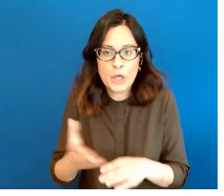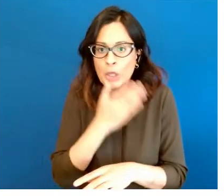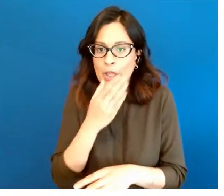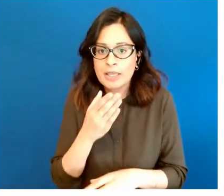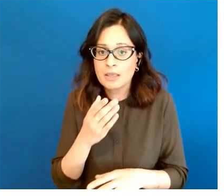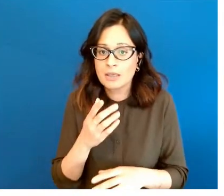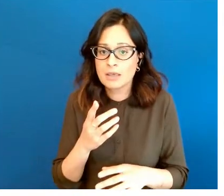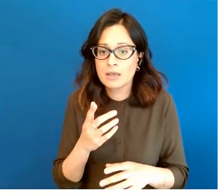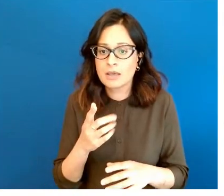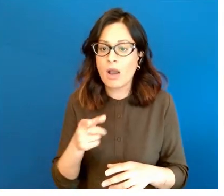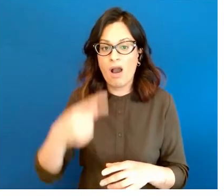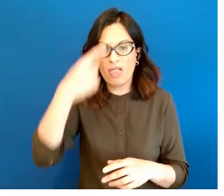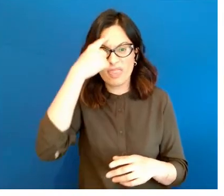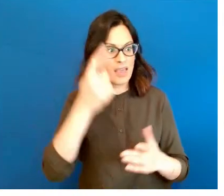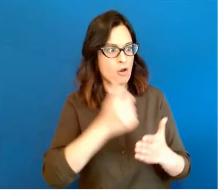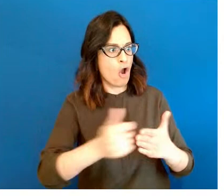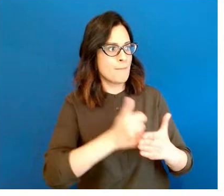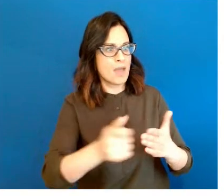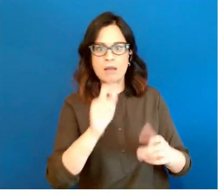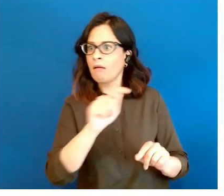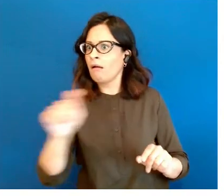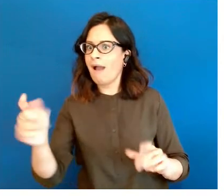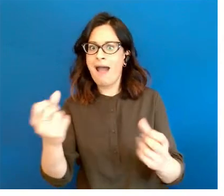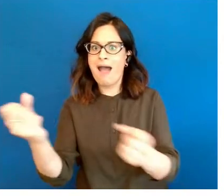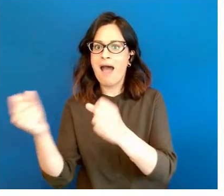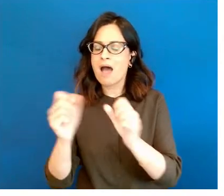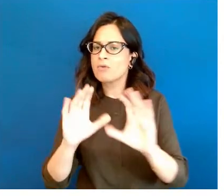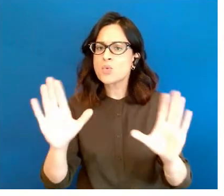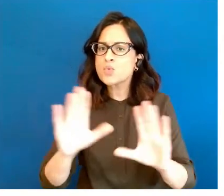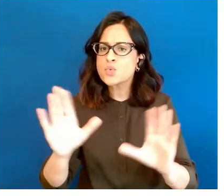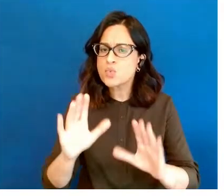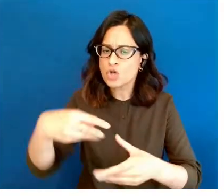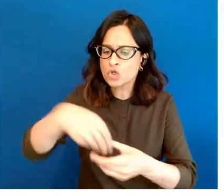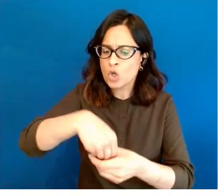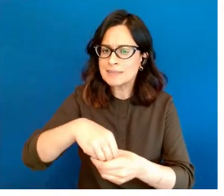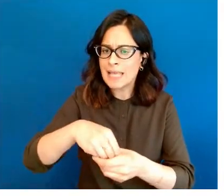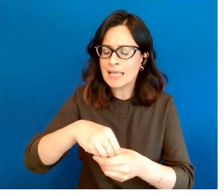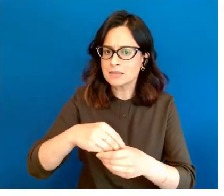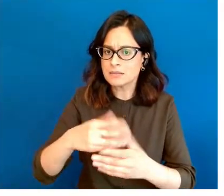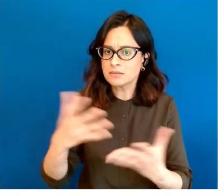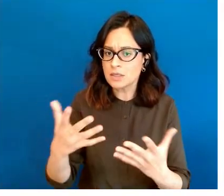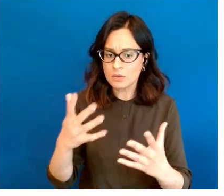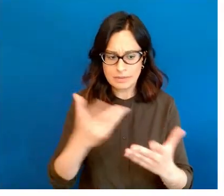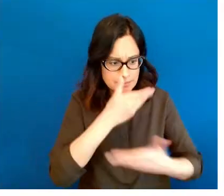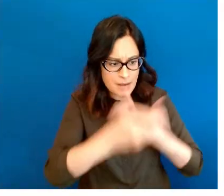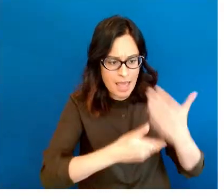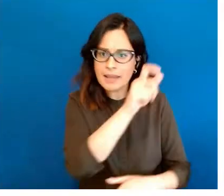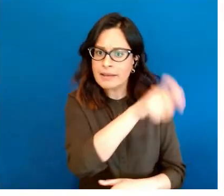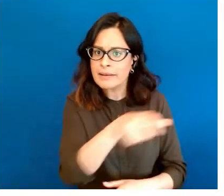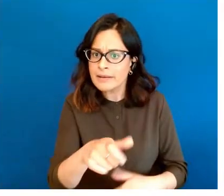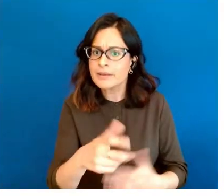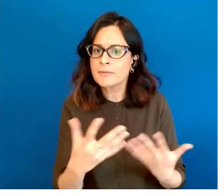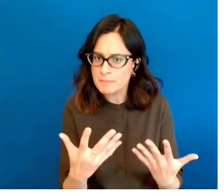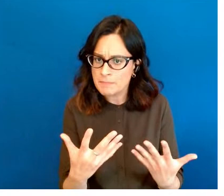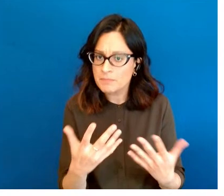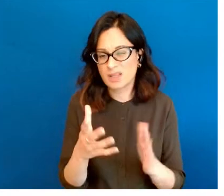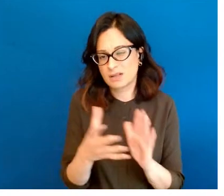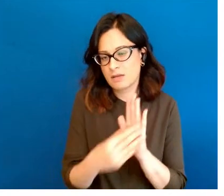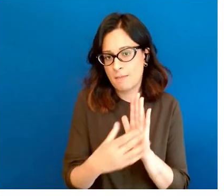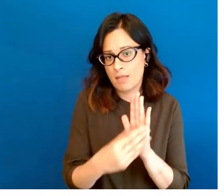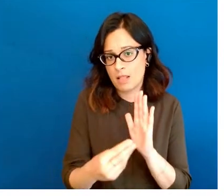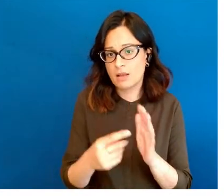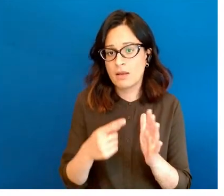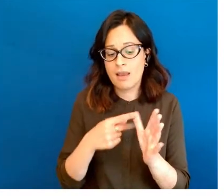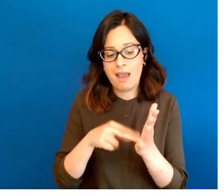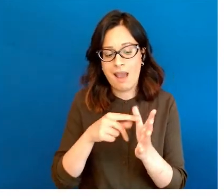it's perceived, and it's important we put the risk into context when we talk to patients. So for instance, anaphylaxis